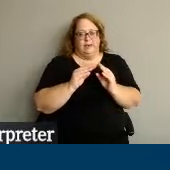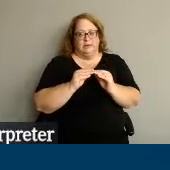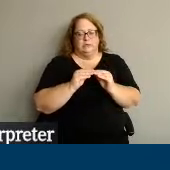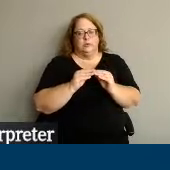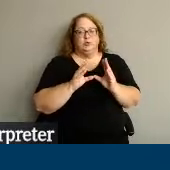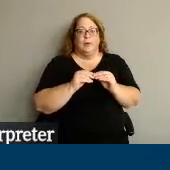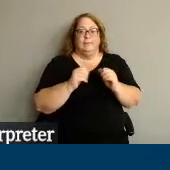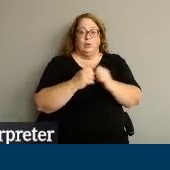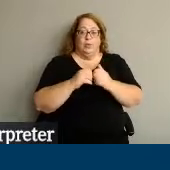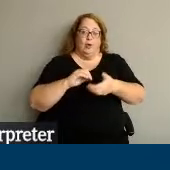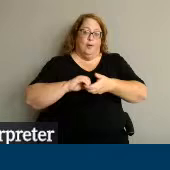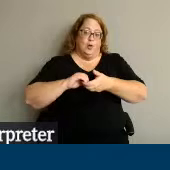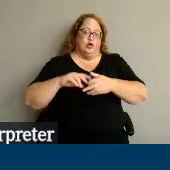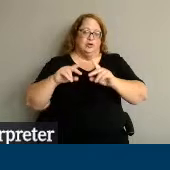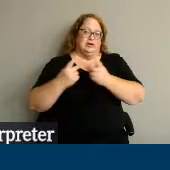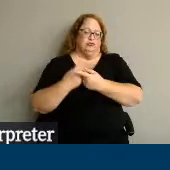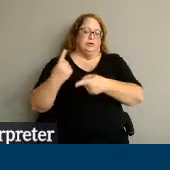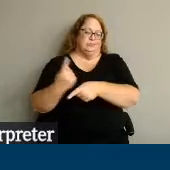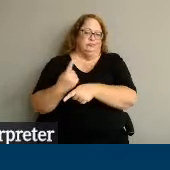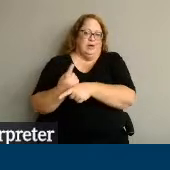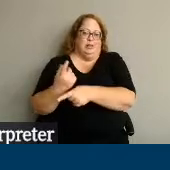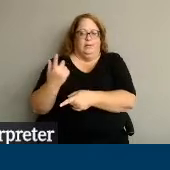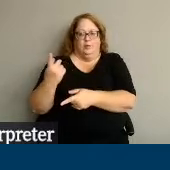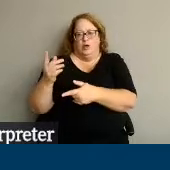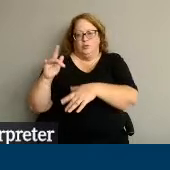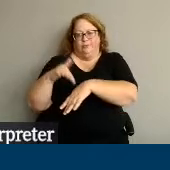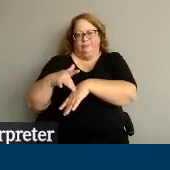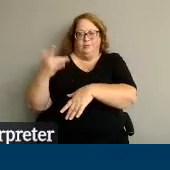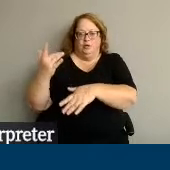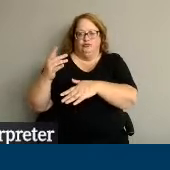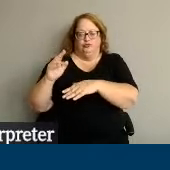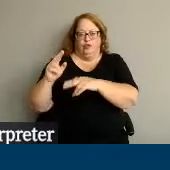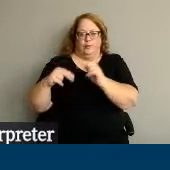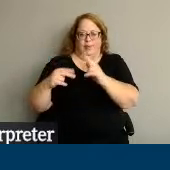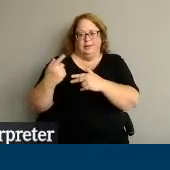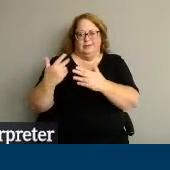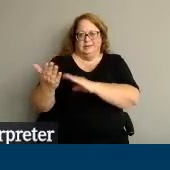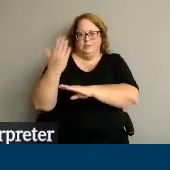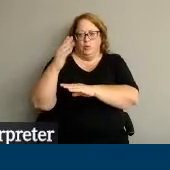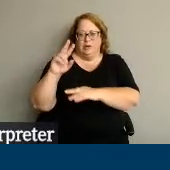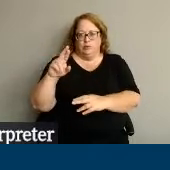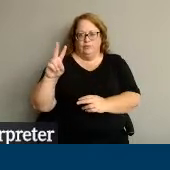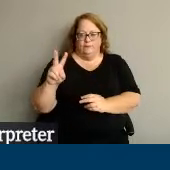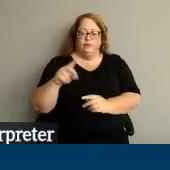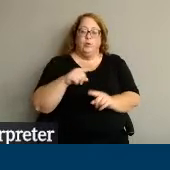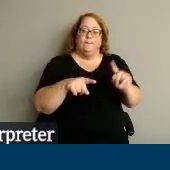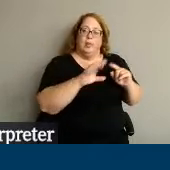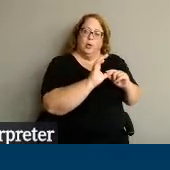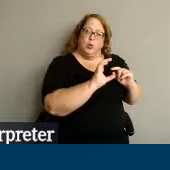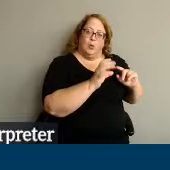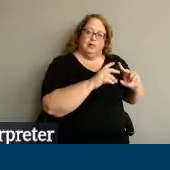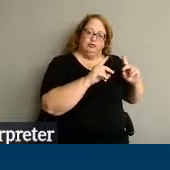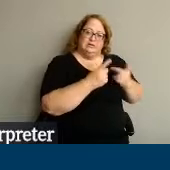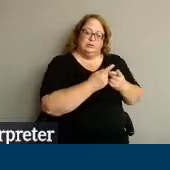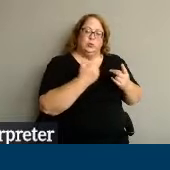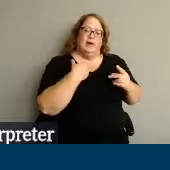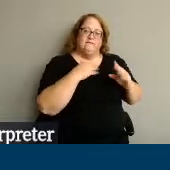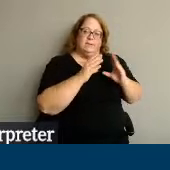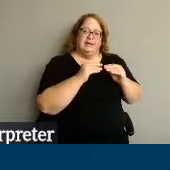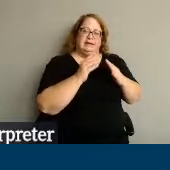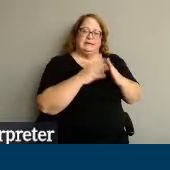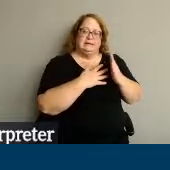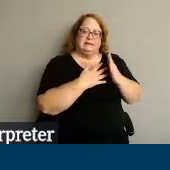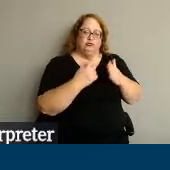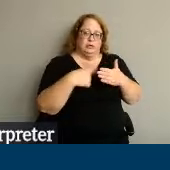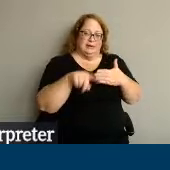So we meet with our partner districts on the regular because we're in their buildings. This morning I was in Riverview. But our coalition districts, we have a meeting scheduled